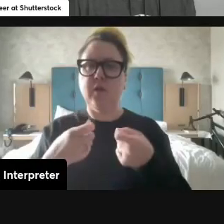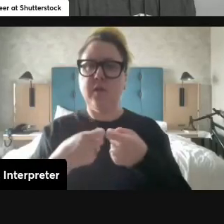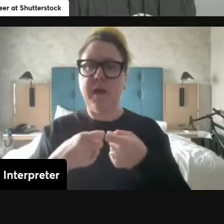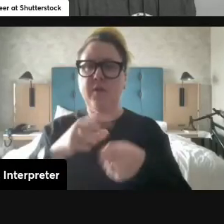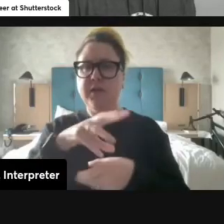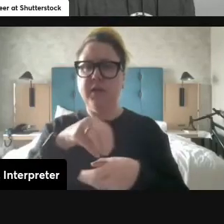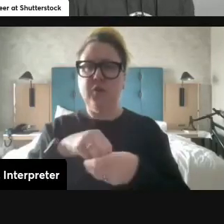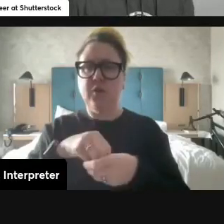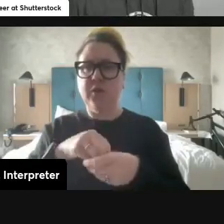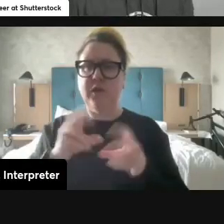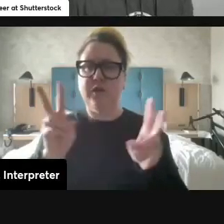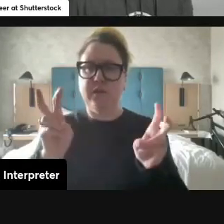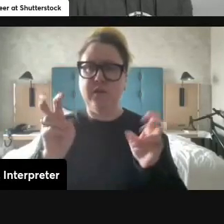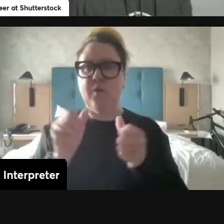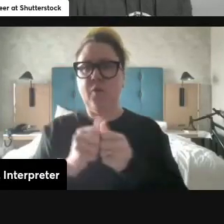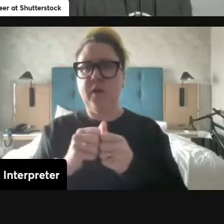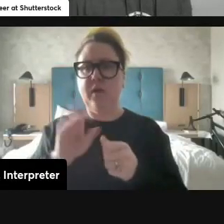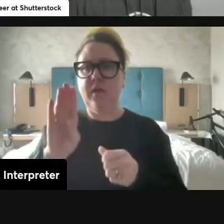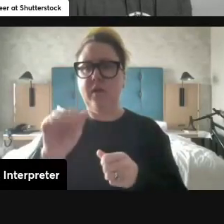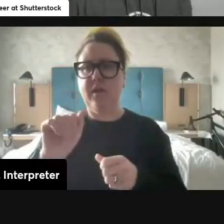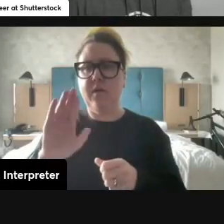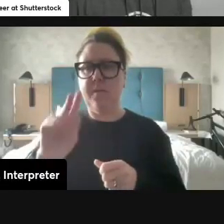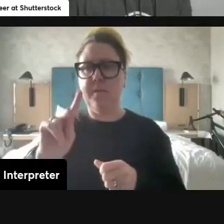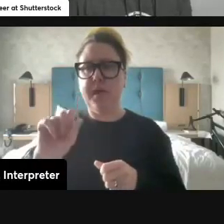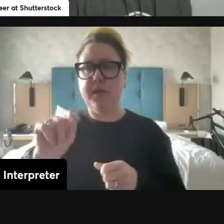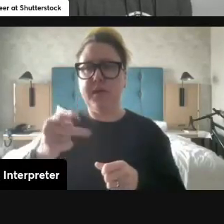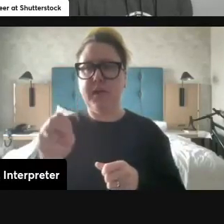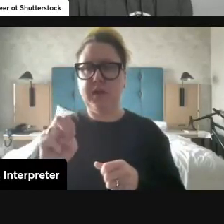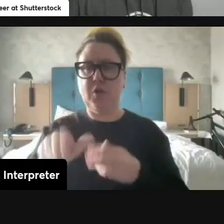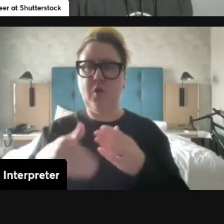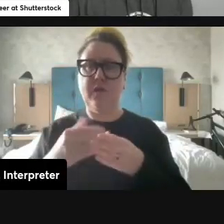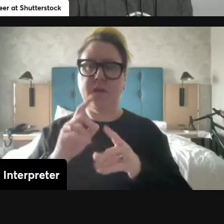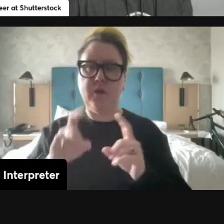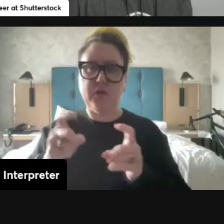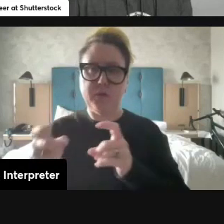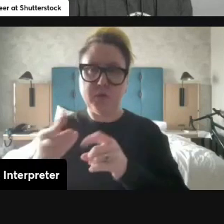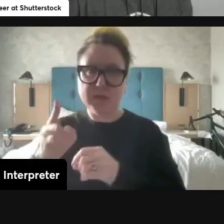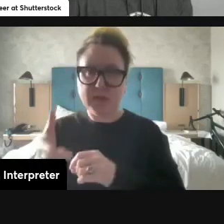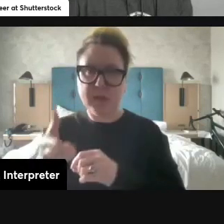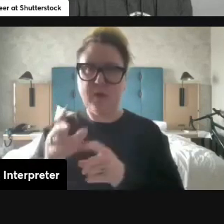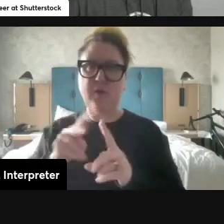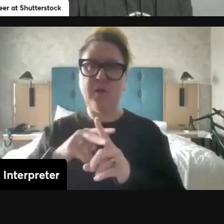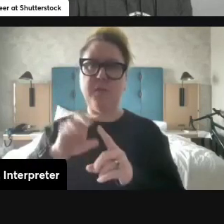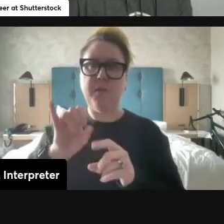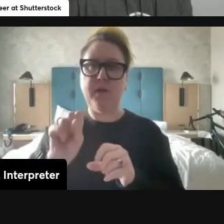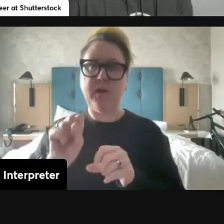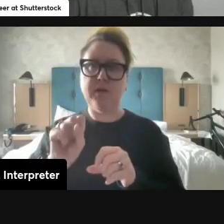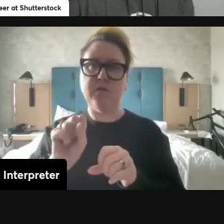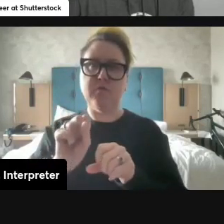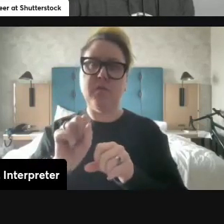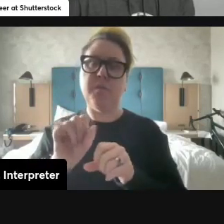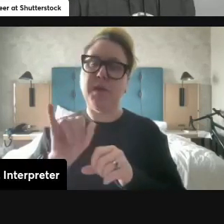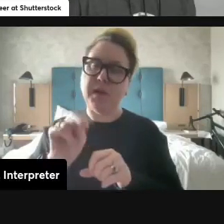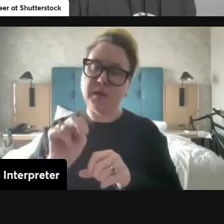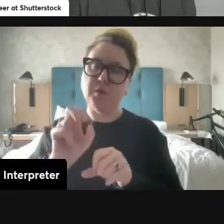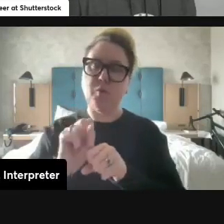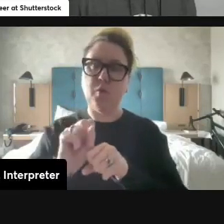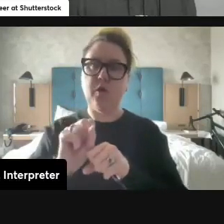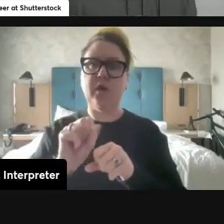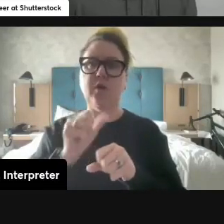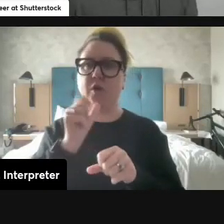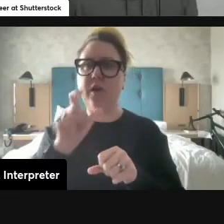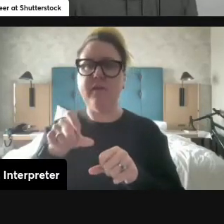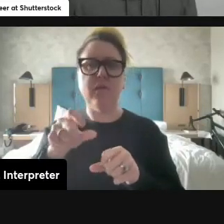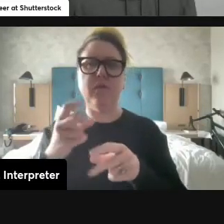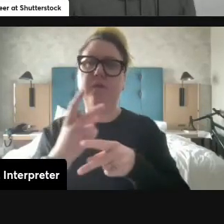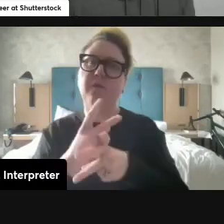with Backstage, like all the auth is there. The contribution of how plugins work together is solved for. You wouldn't have to figure these things out.